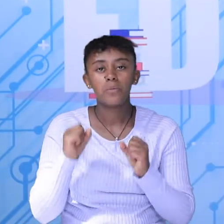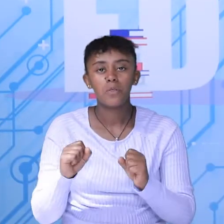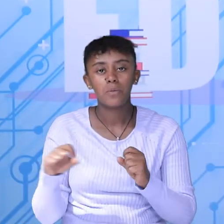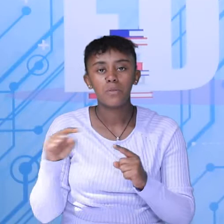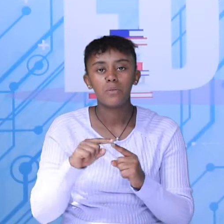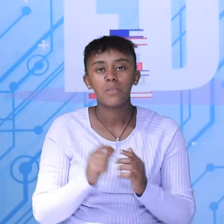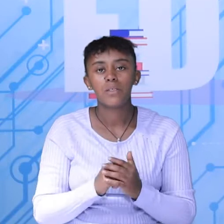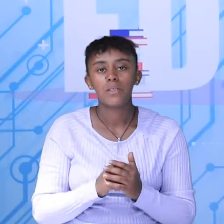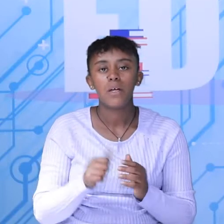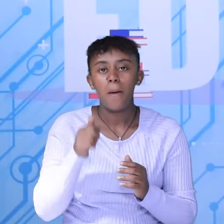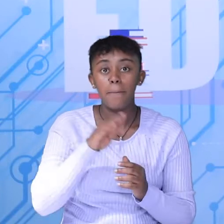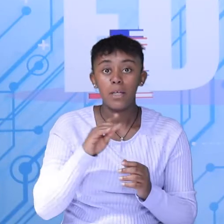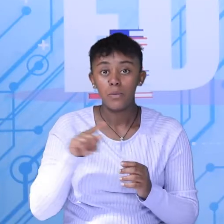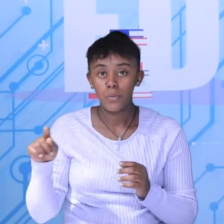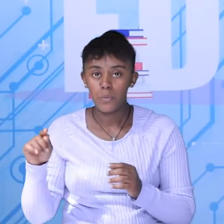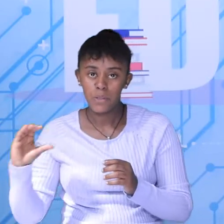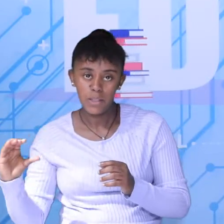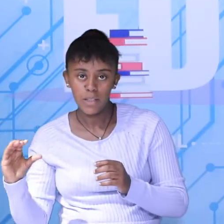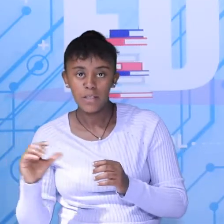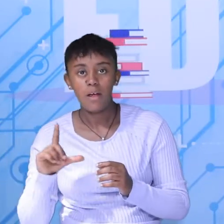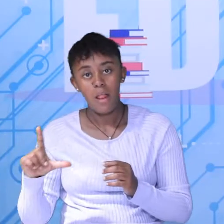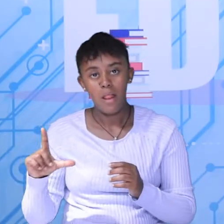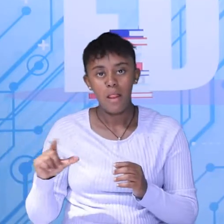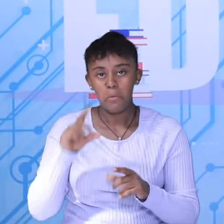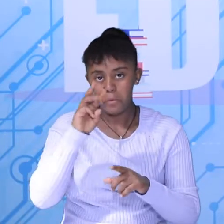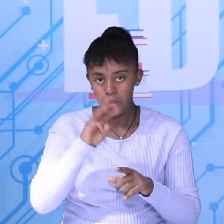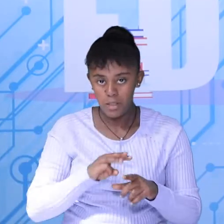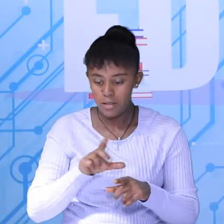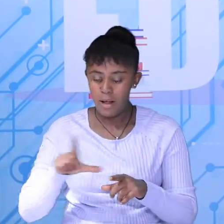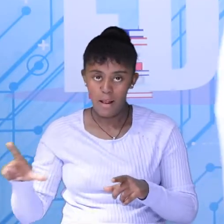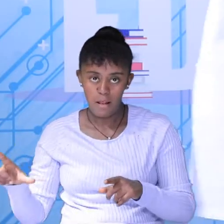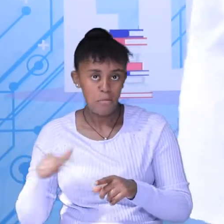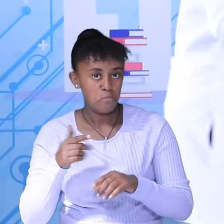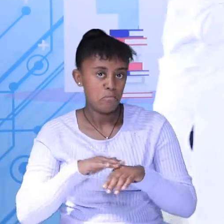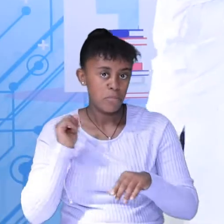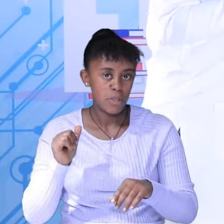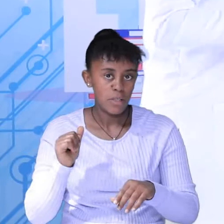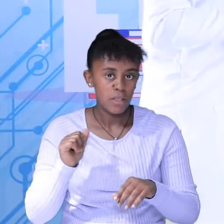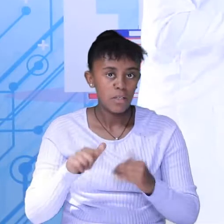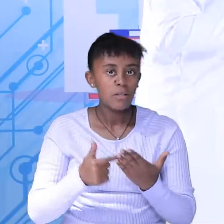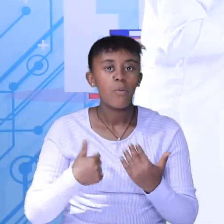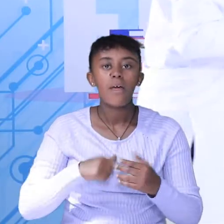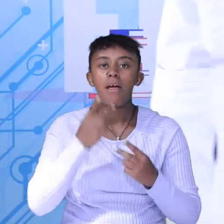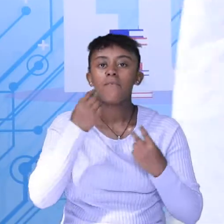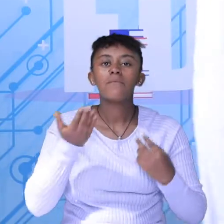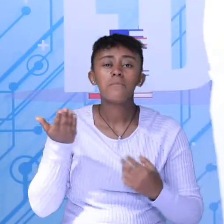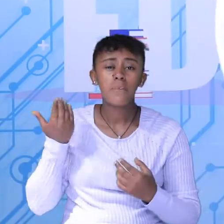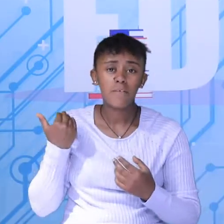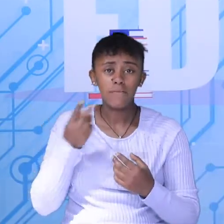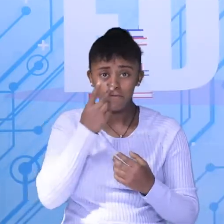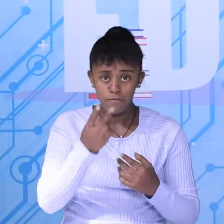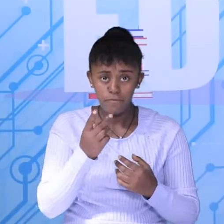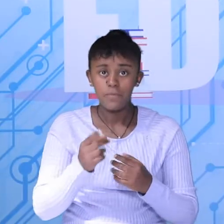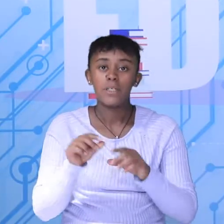call this one from B to C as L. So in this case, as we have seen previously,